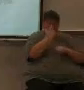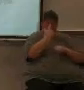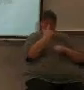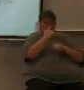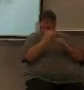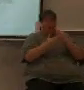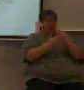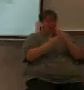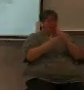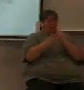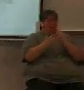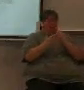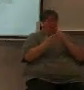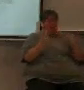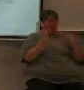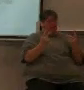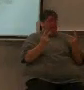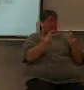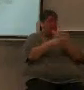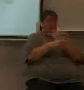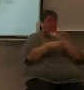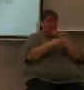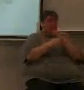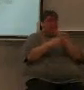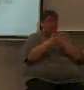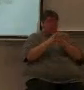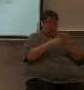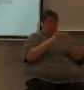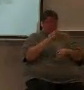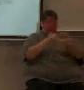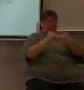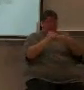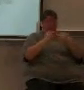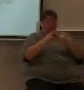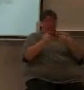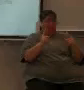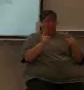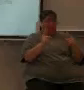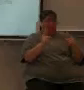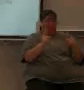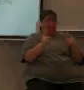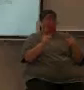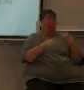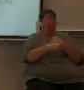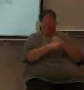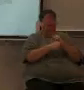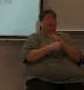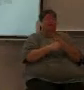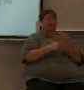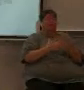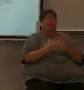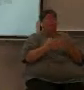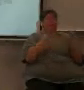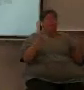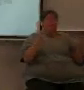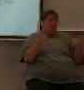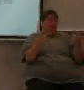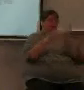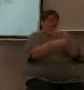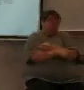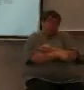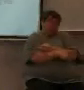are multiplicative, so they're not just straight additive, that they make things a lot worse.